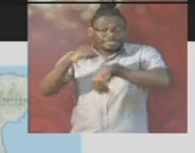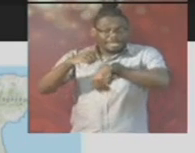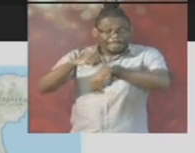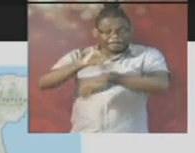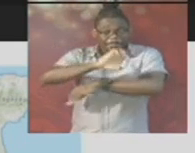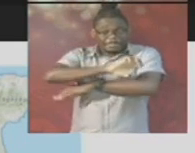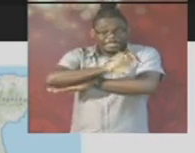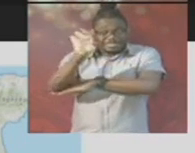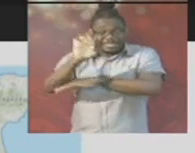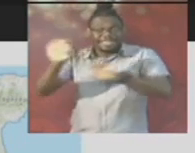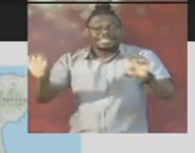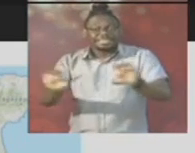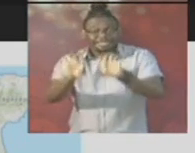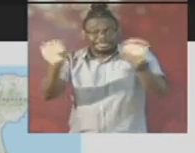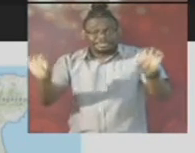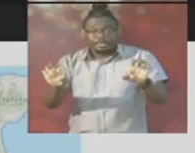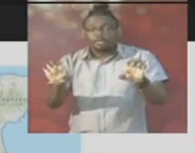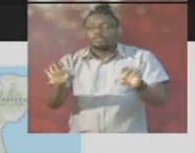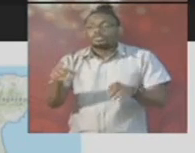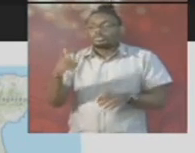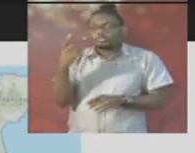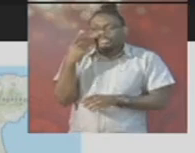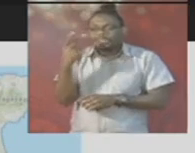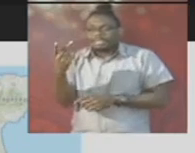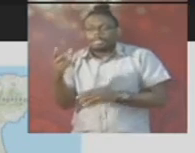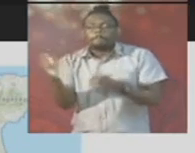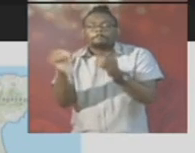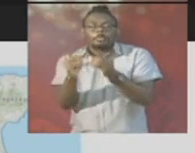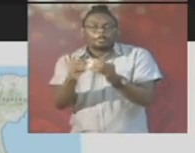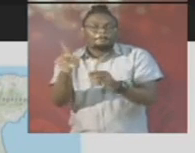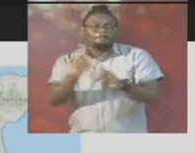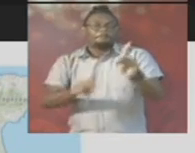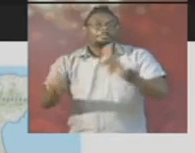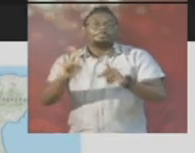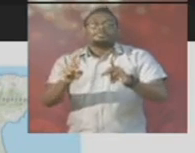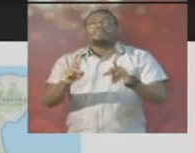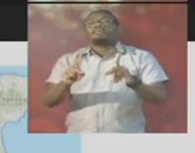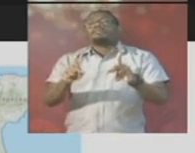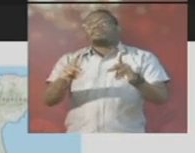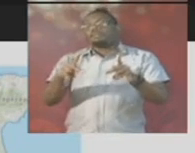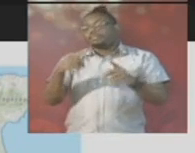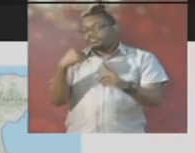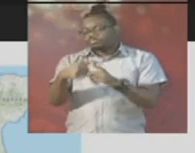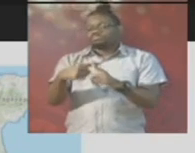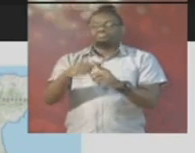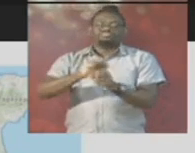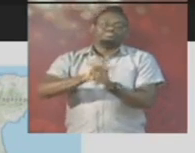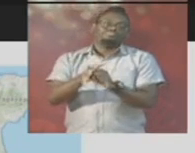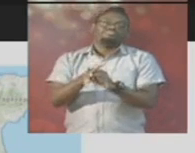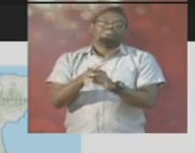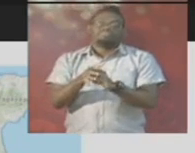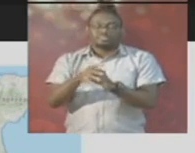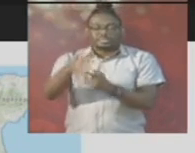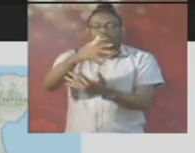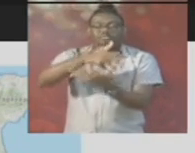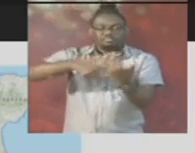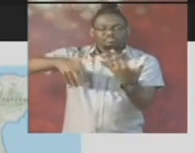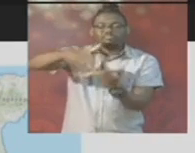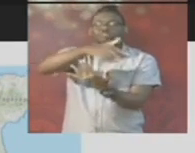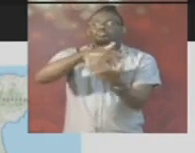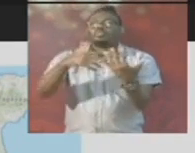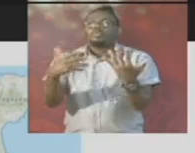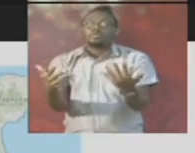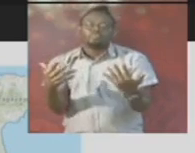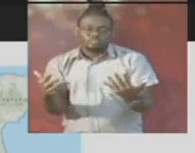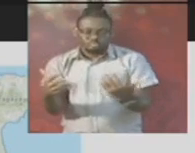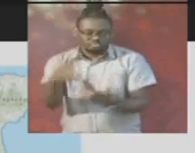we're now seeing the effects of as this week's figures roll out, because we're seeing that two-week gap between Easter and now